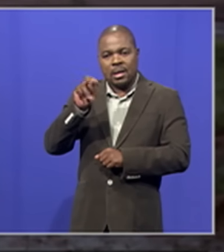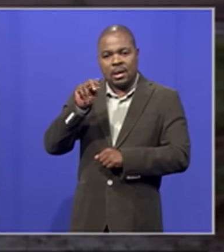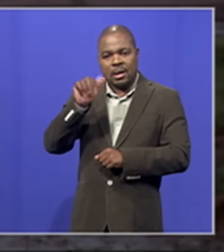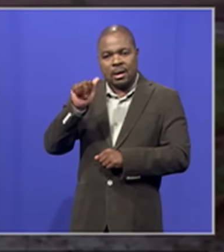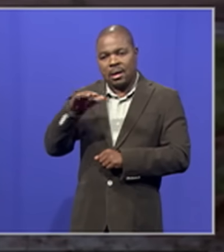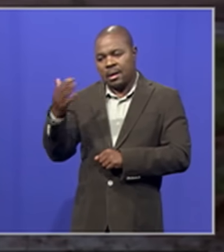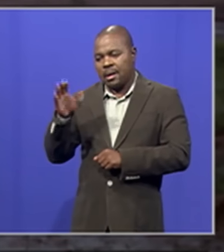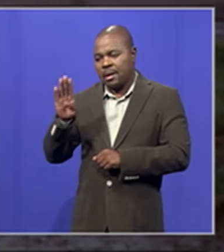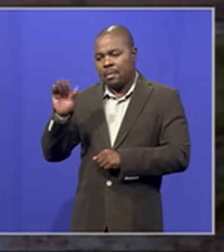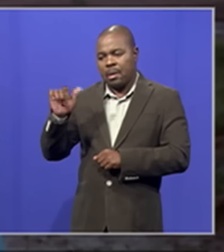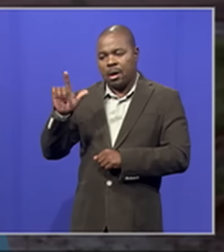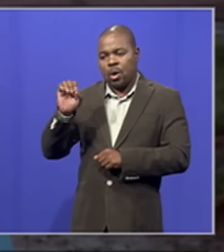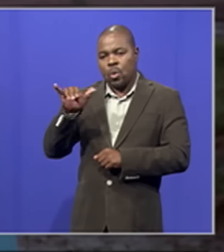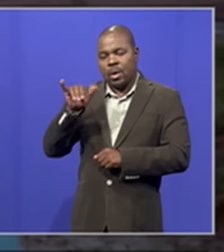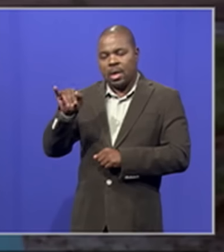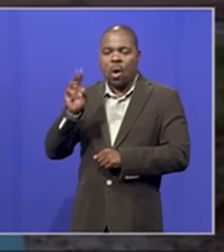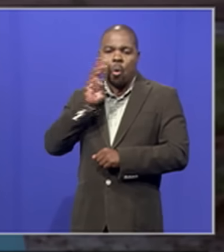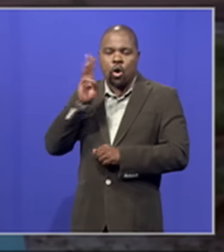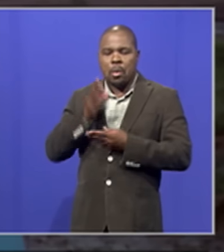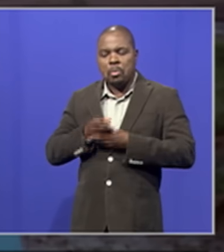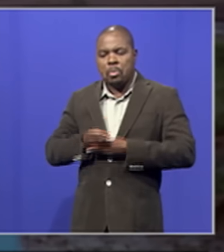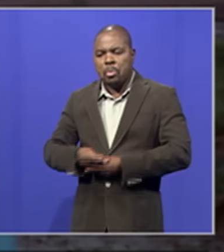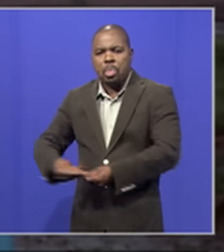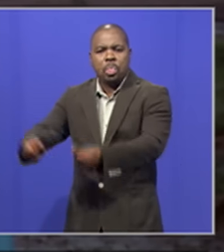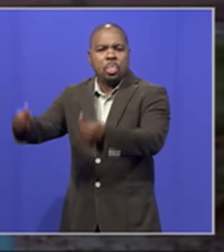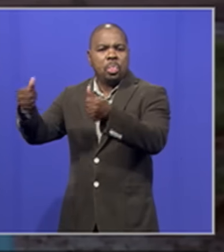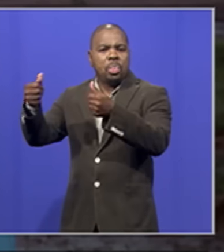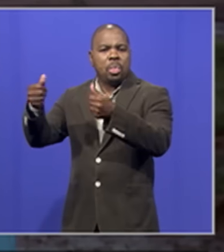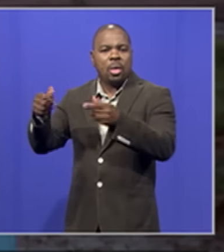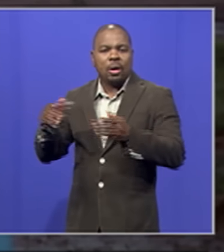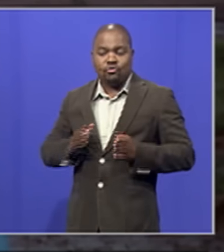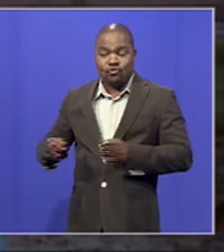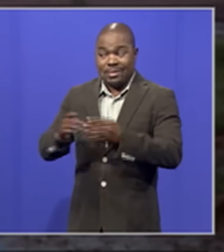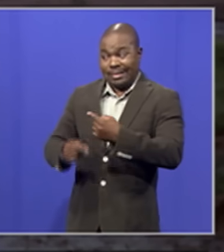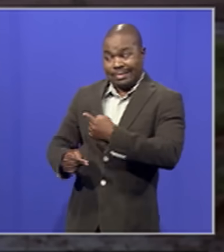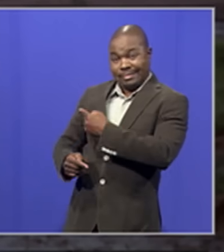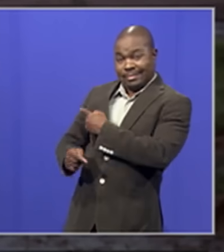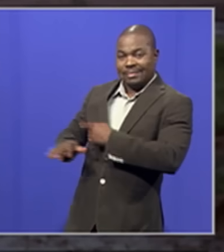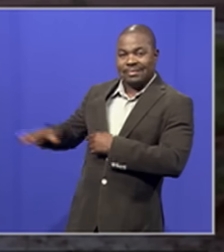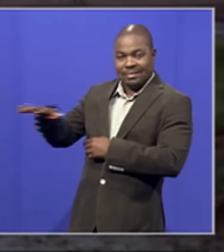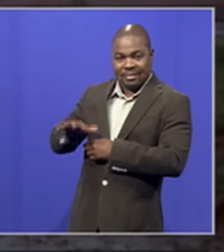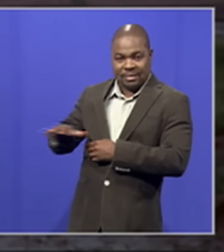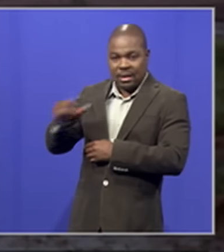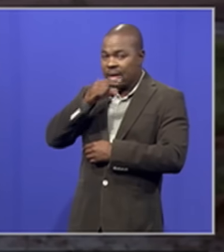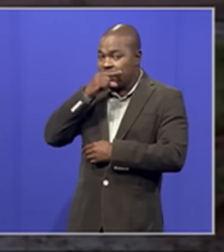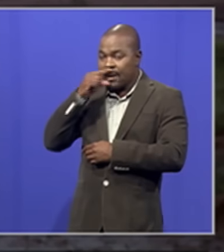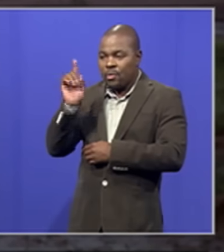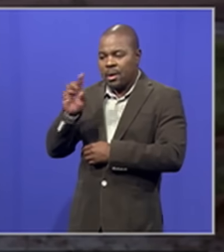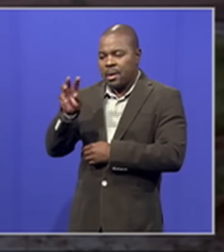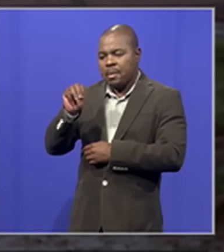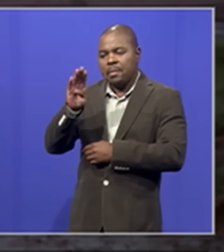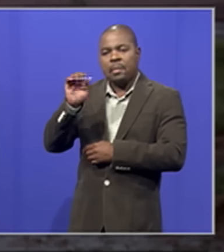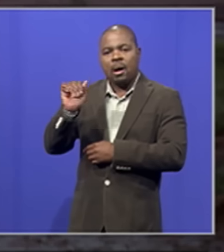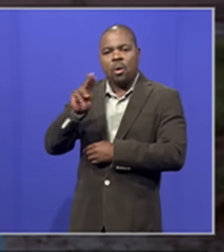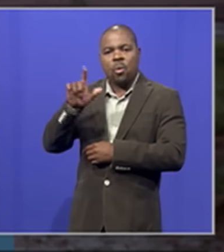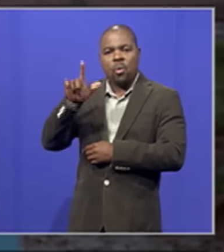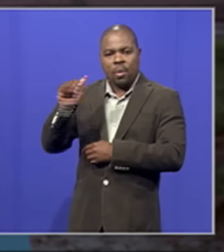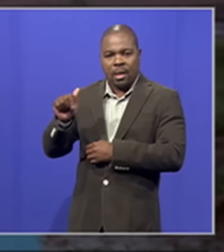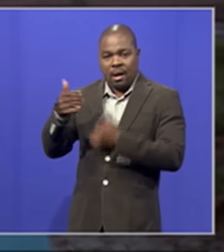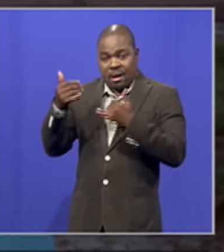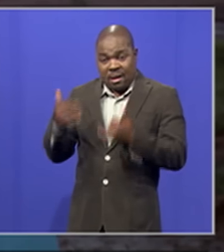o ile a tsaya ke merwalela ka fa noka e leng ka mo morago ga motseselegae o e bidiwang noka ya Mbaola. Mme